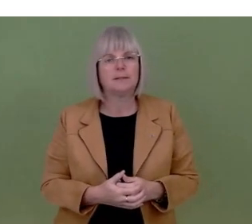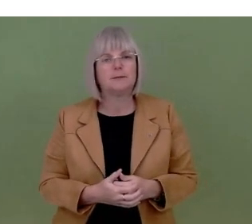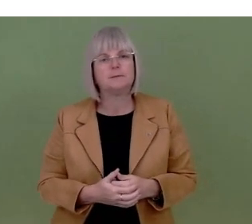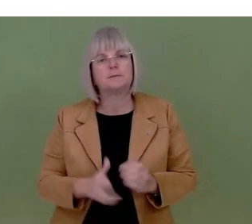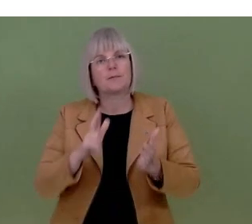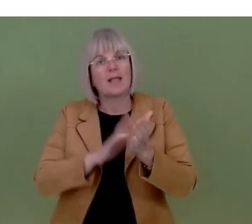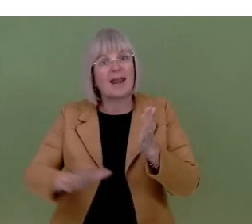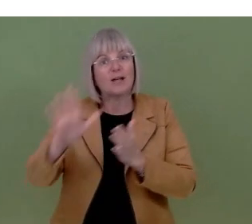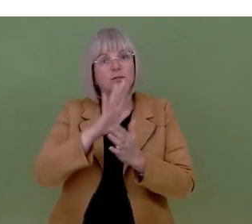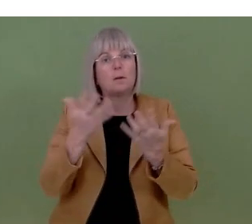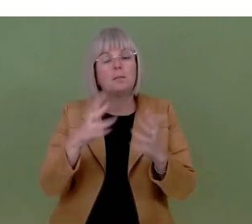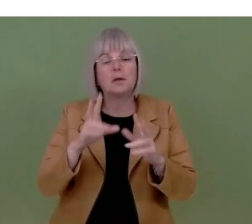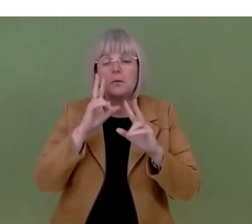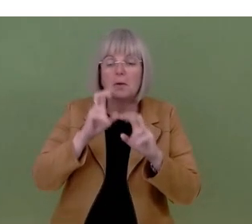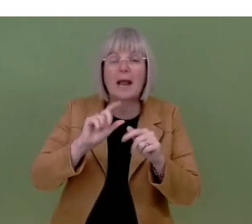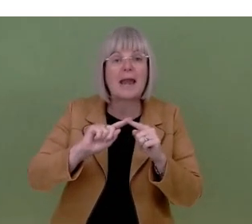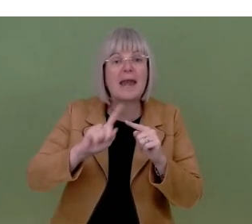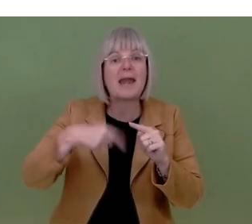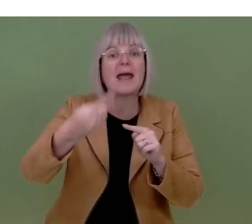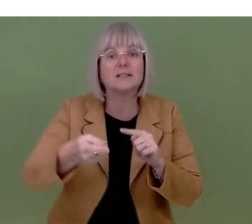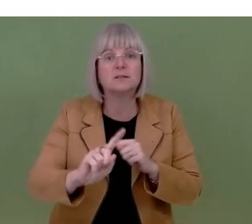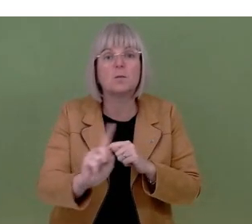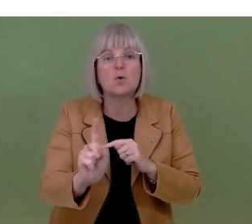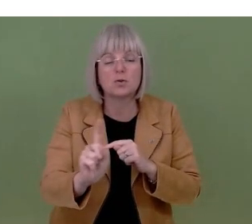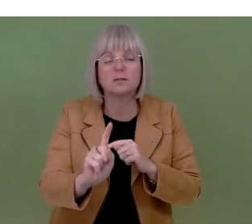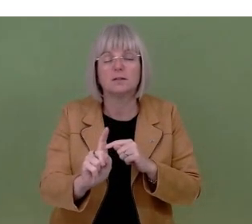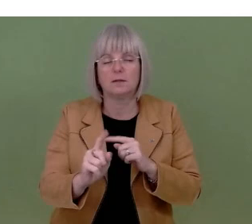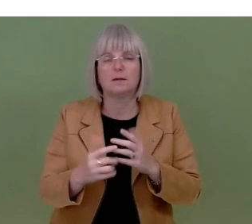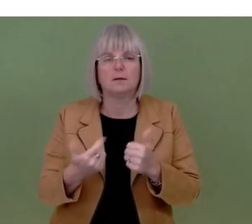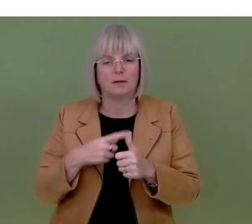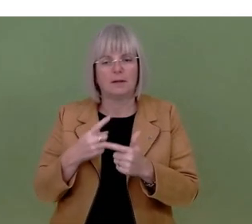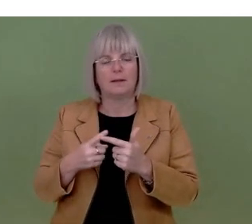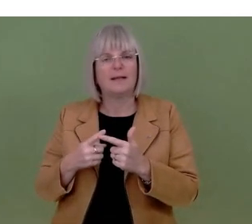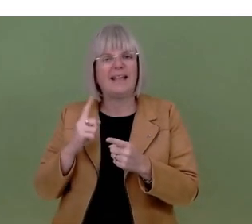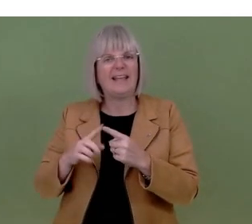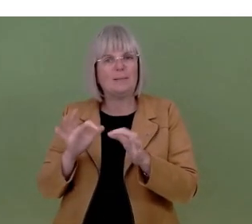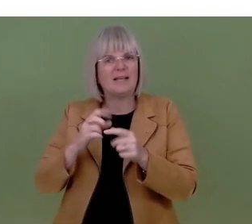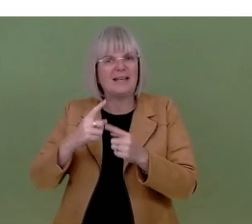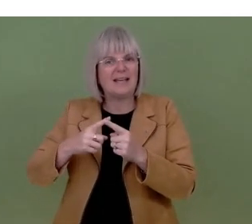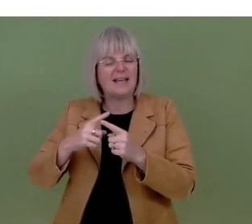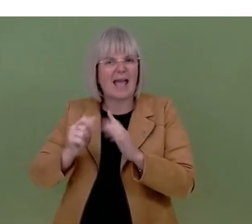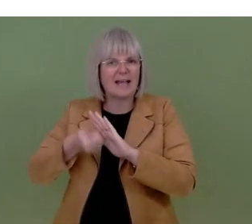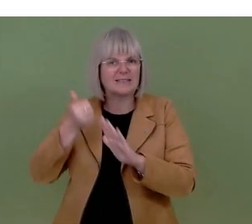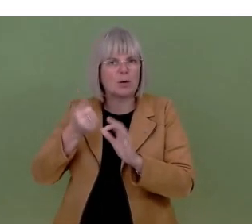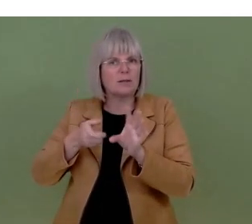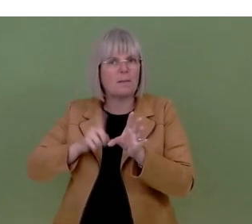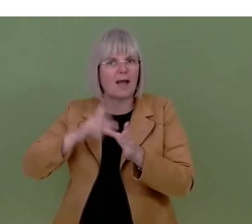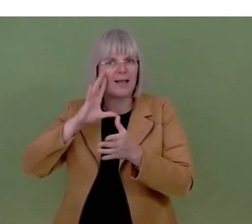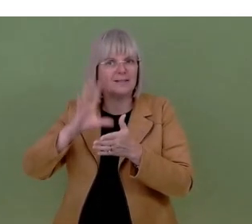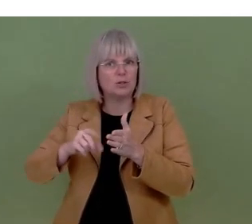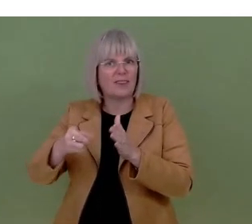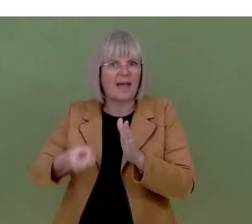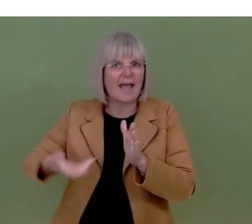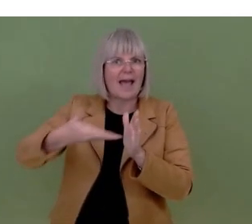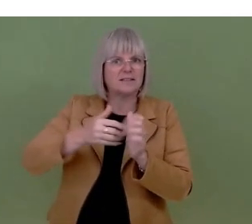what next for the psychological professions, how experts by experience add value, the ways in which the